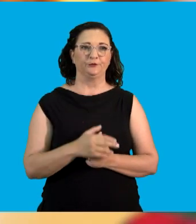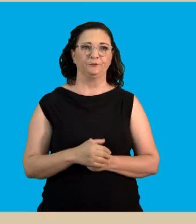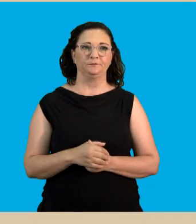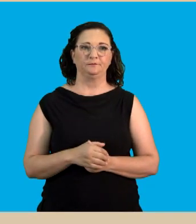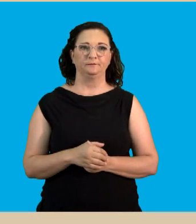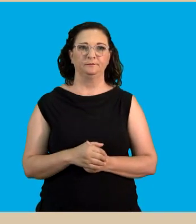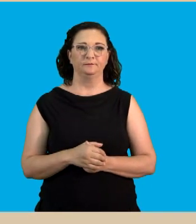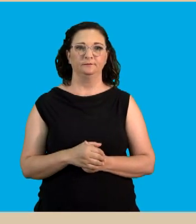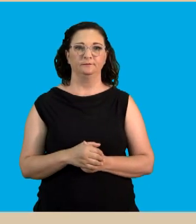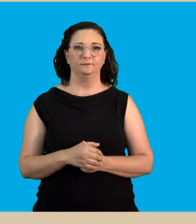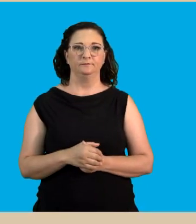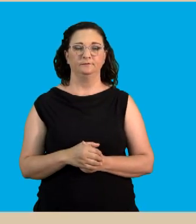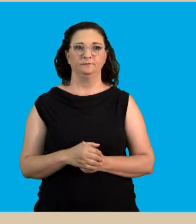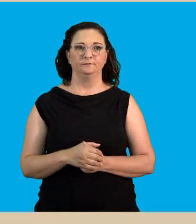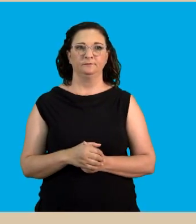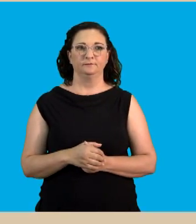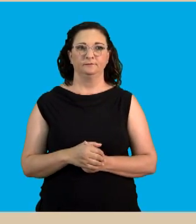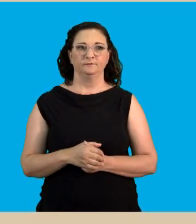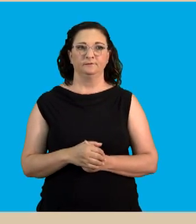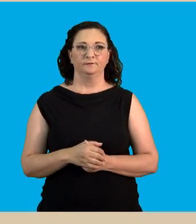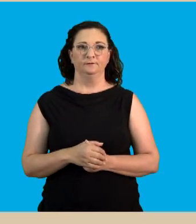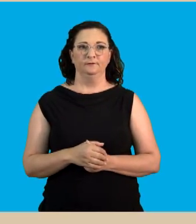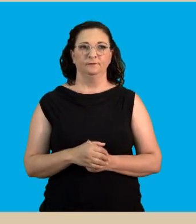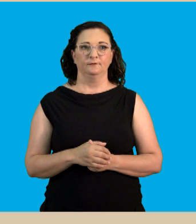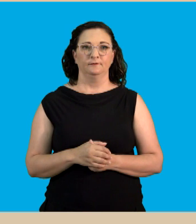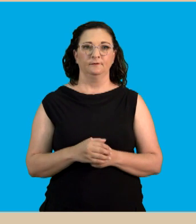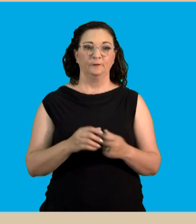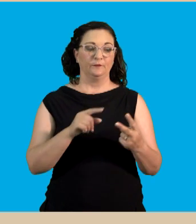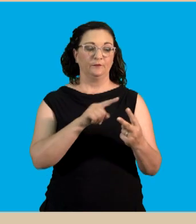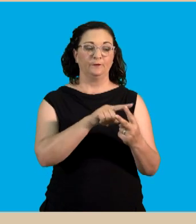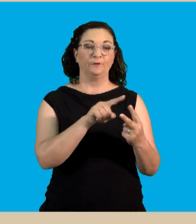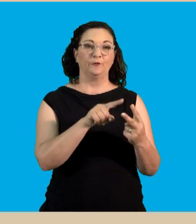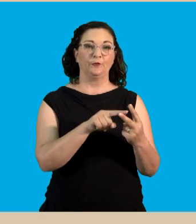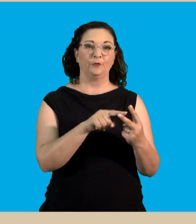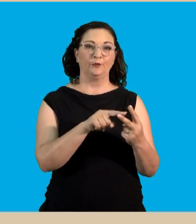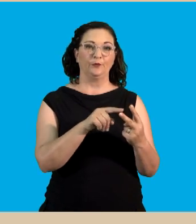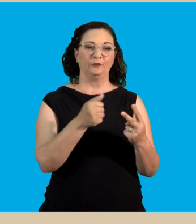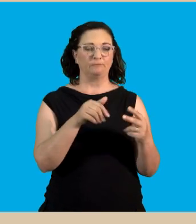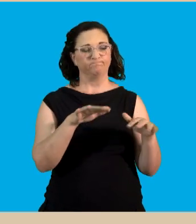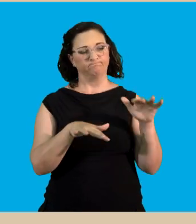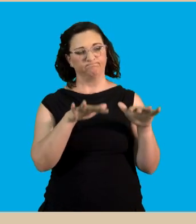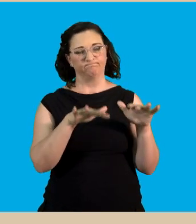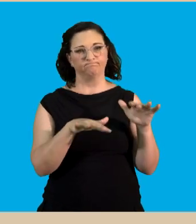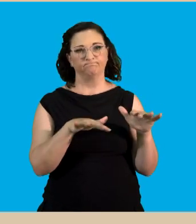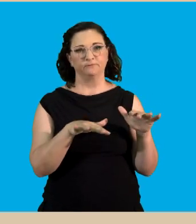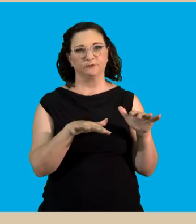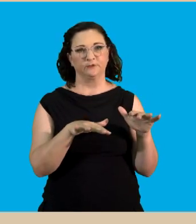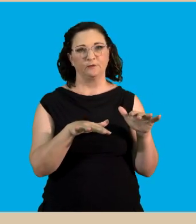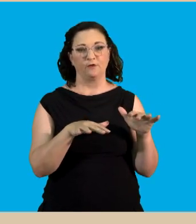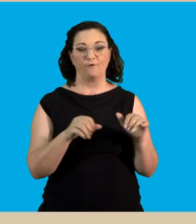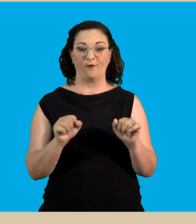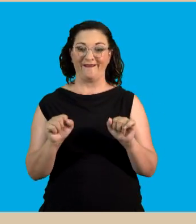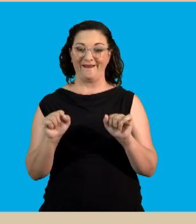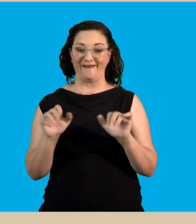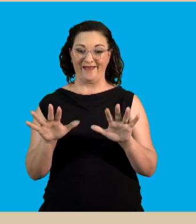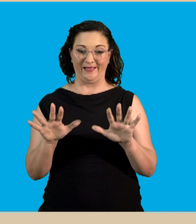2. Question 2 says to us, name 2 similarities between any 2 of the